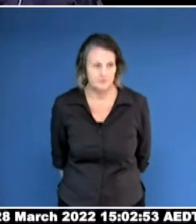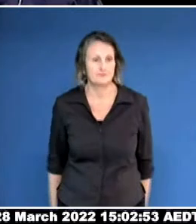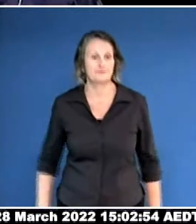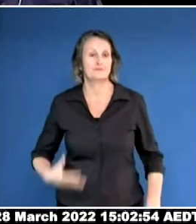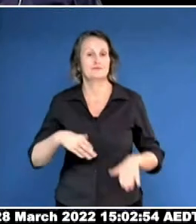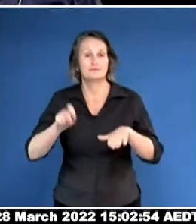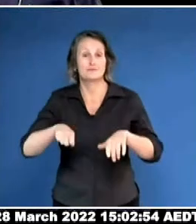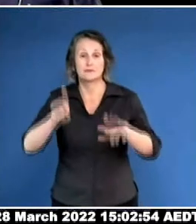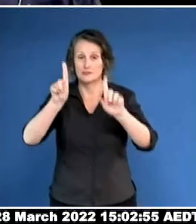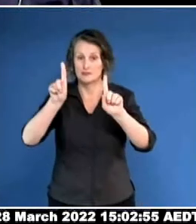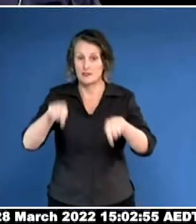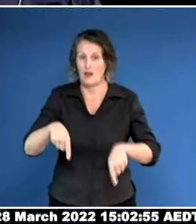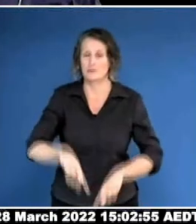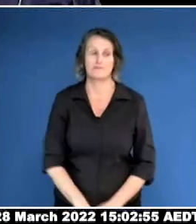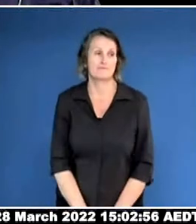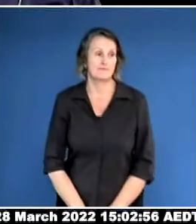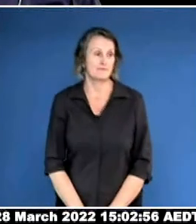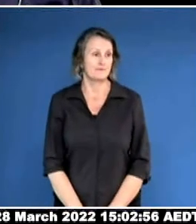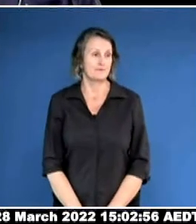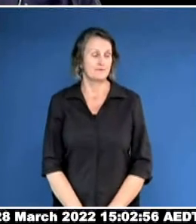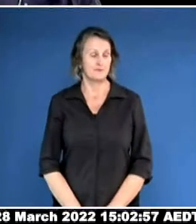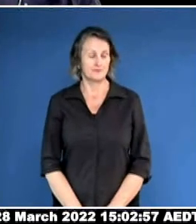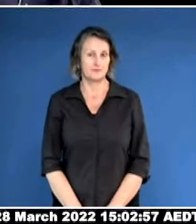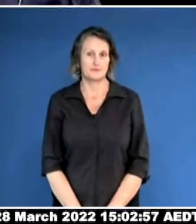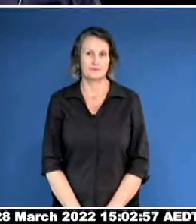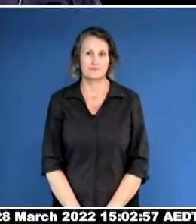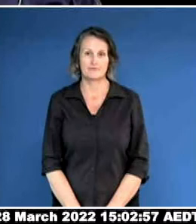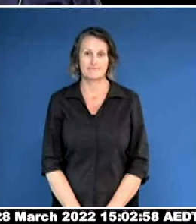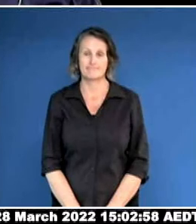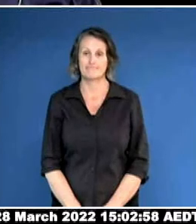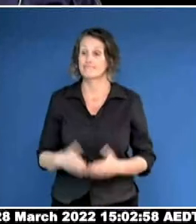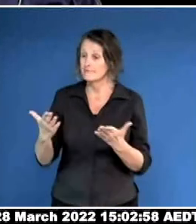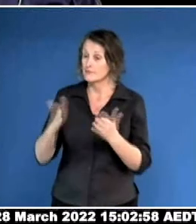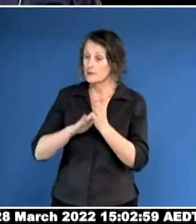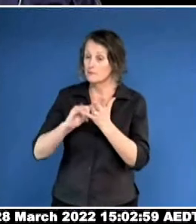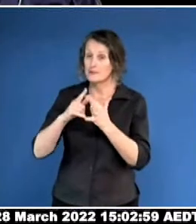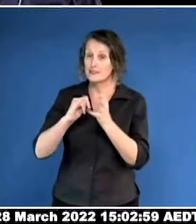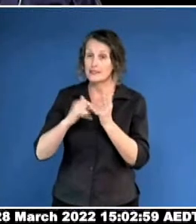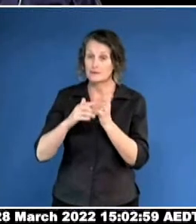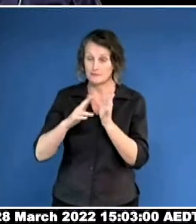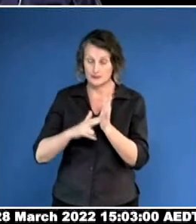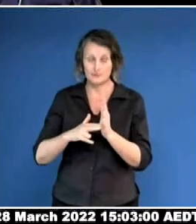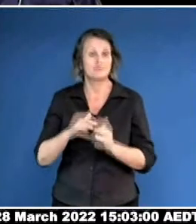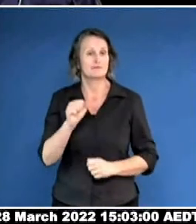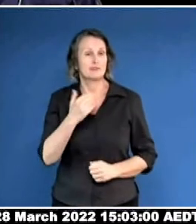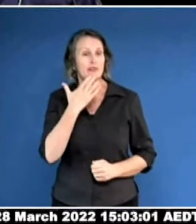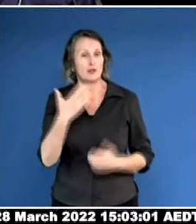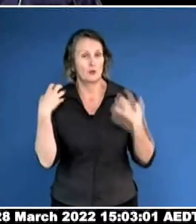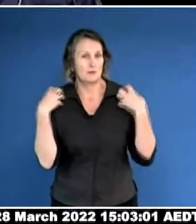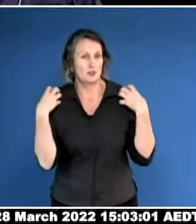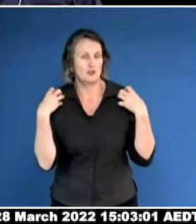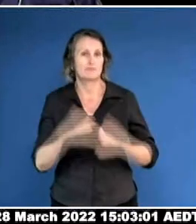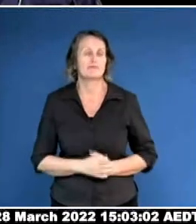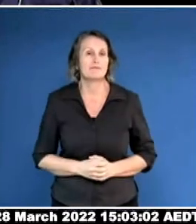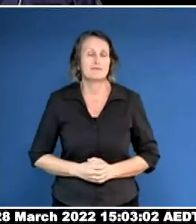The Royal Commission is now in session. Yes, Ms. Eastman. Thank you, Commissioners. So there's a little